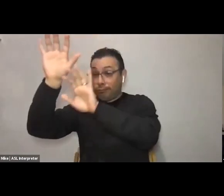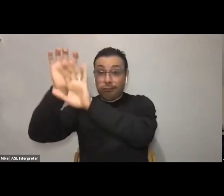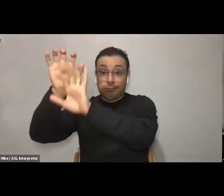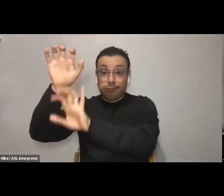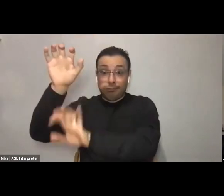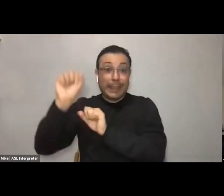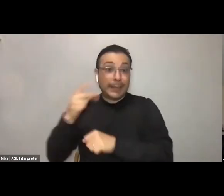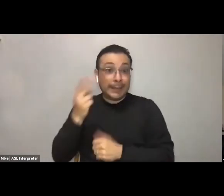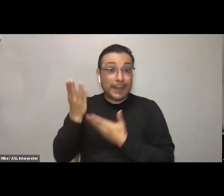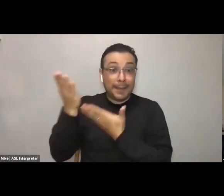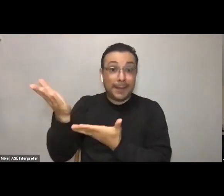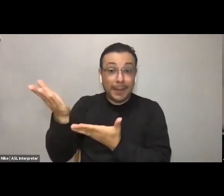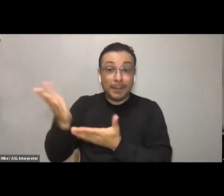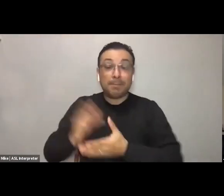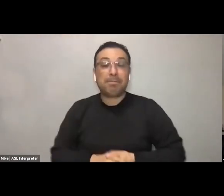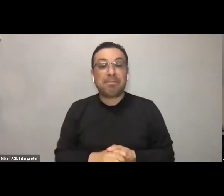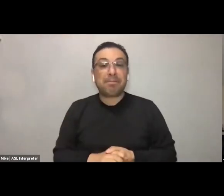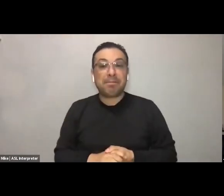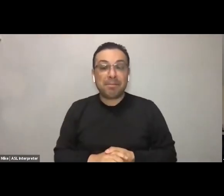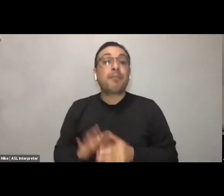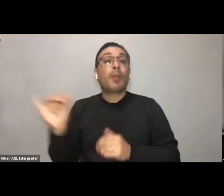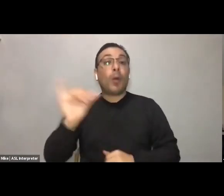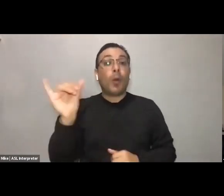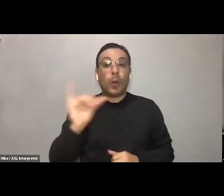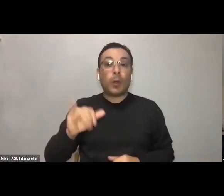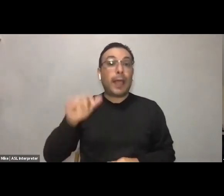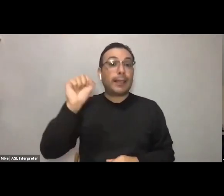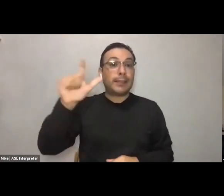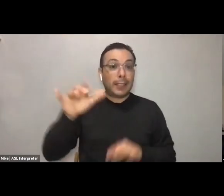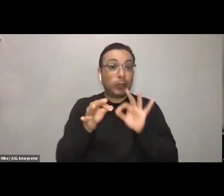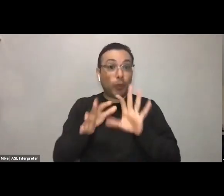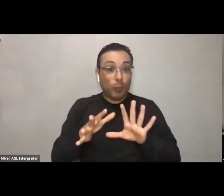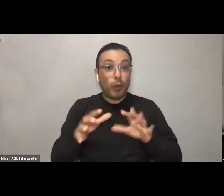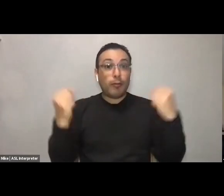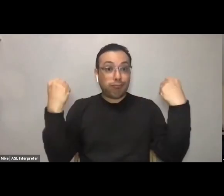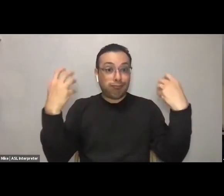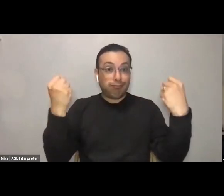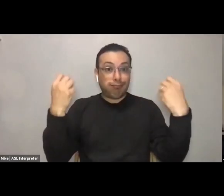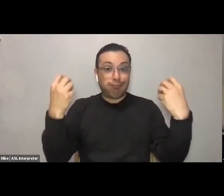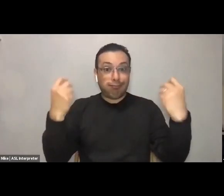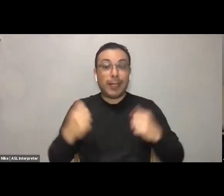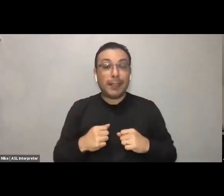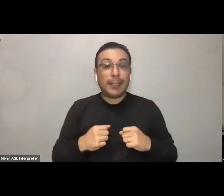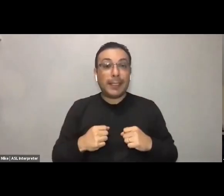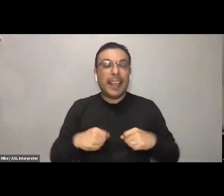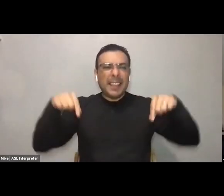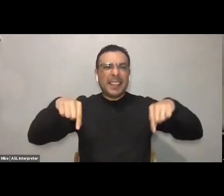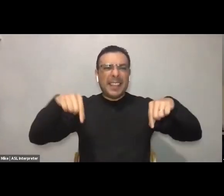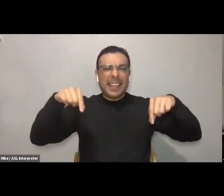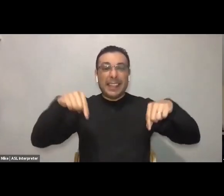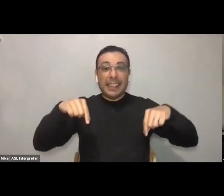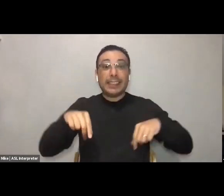We also have American Sign Language interpretation. Because we're in a webinar, you have limited control over your